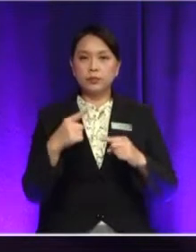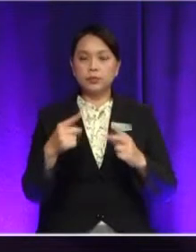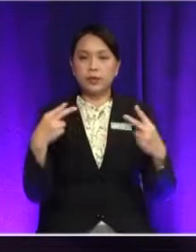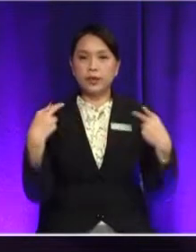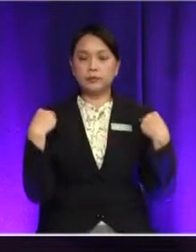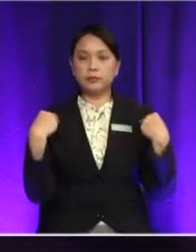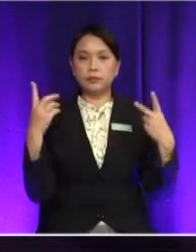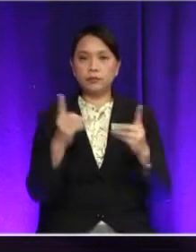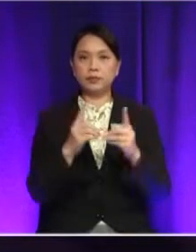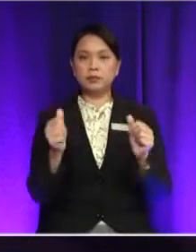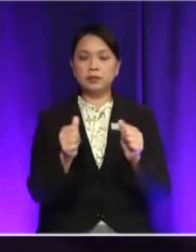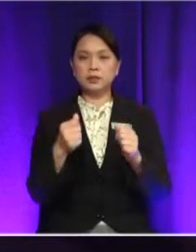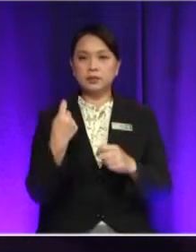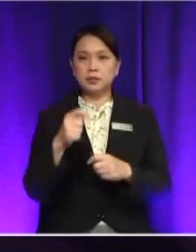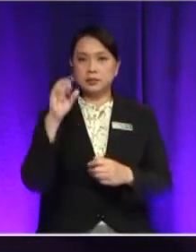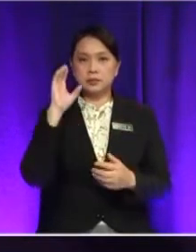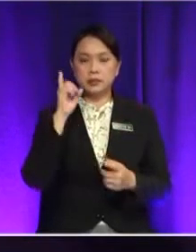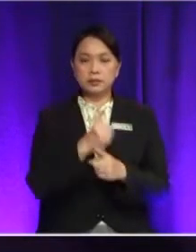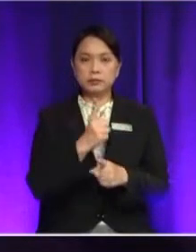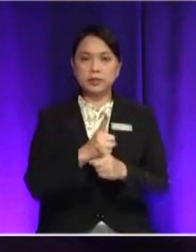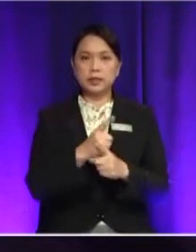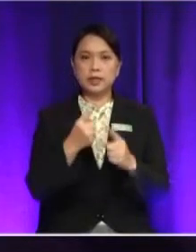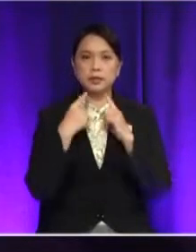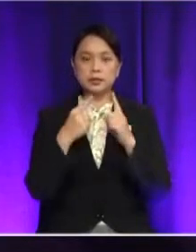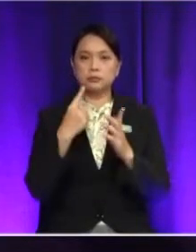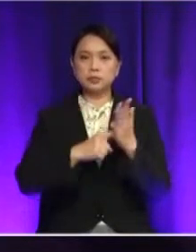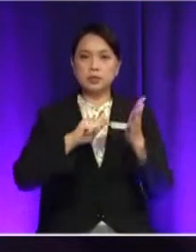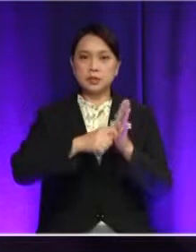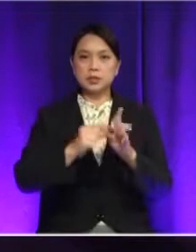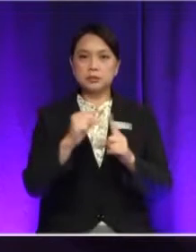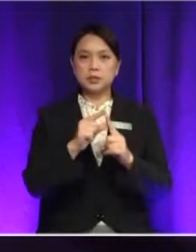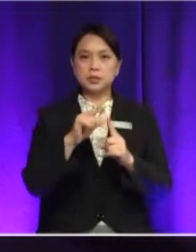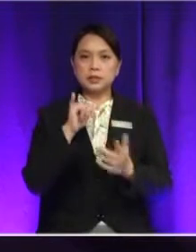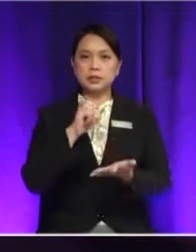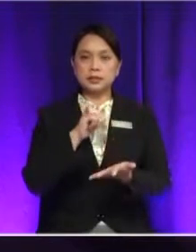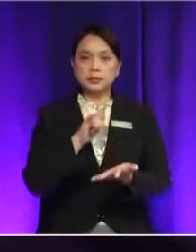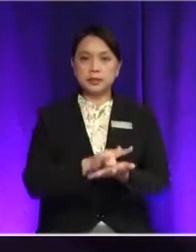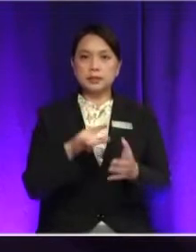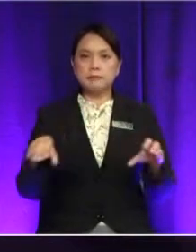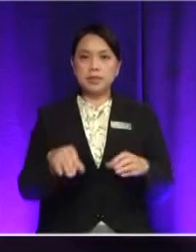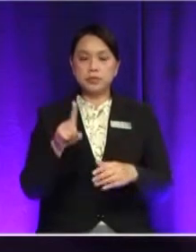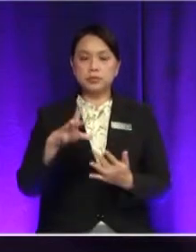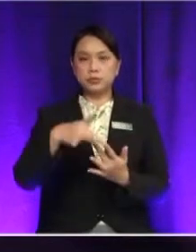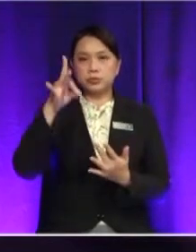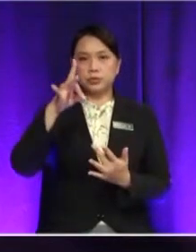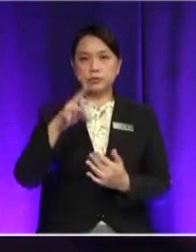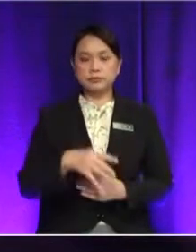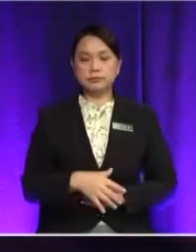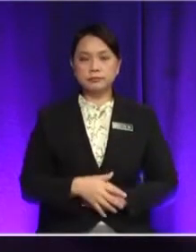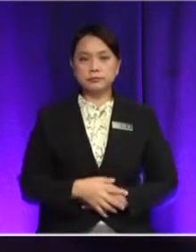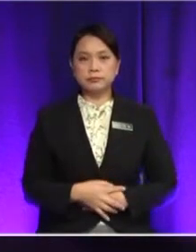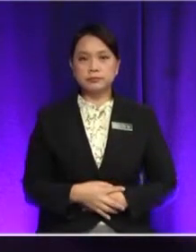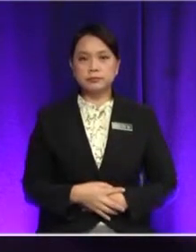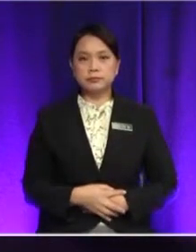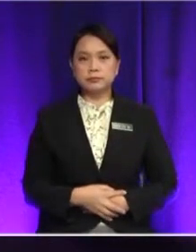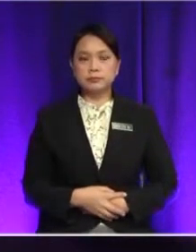answer, always ask yourself, so what was the keyword that made you choose F. So the keyword was effect, and